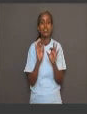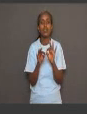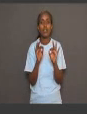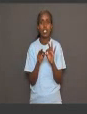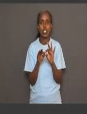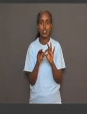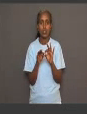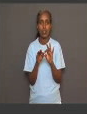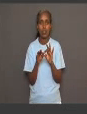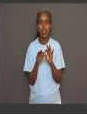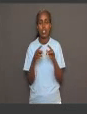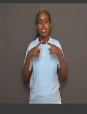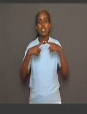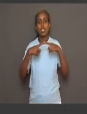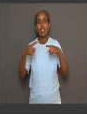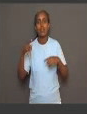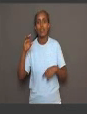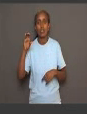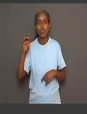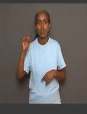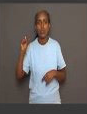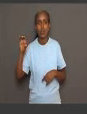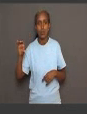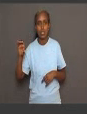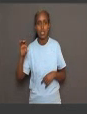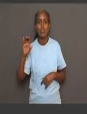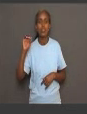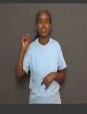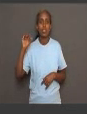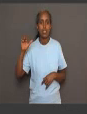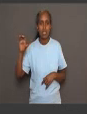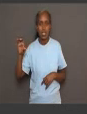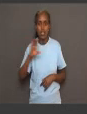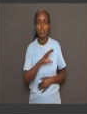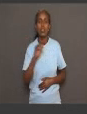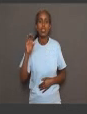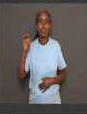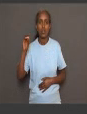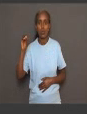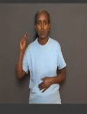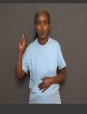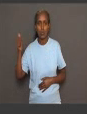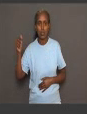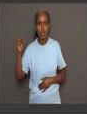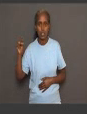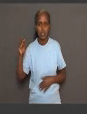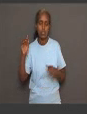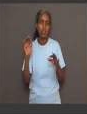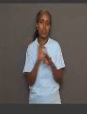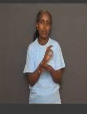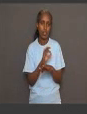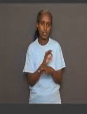definitions of the inverse cosecant, secant, and cotangent